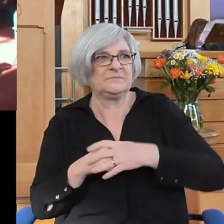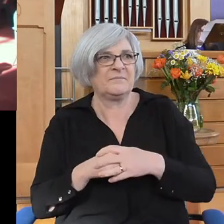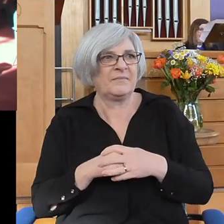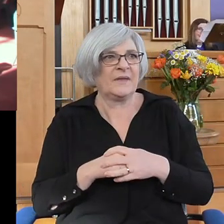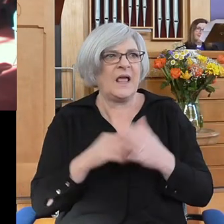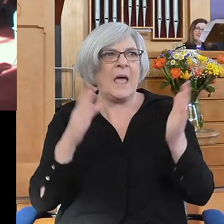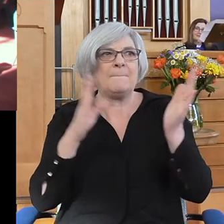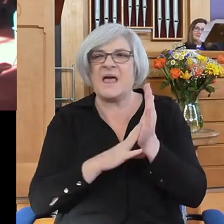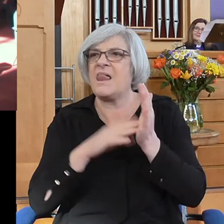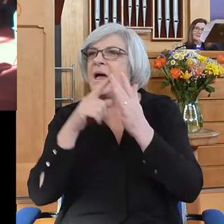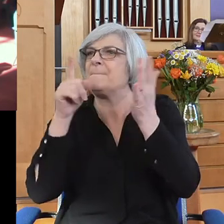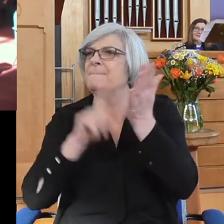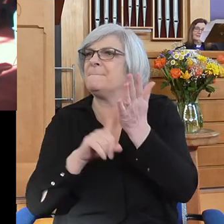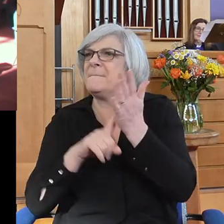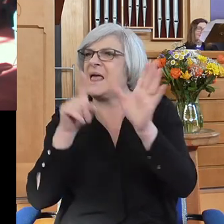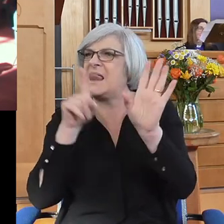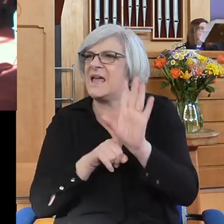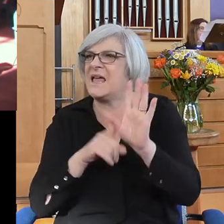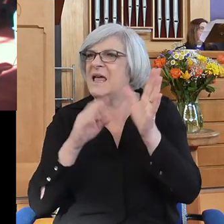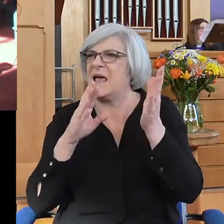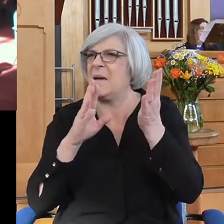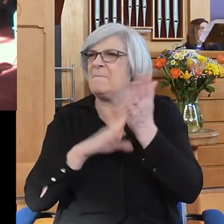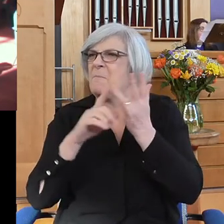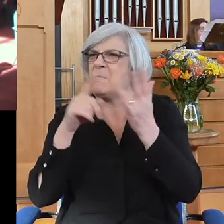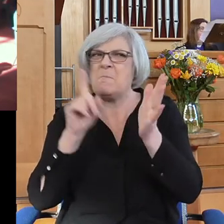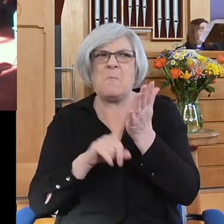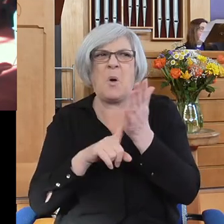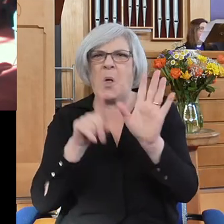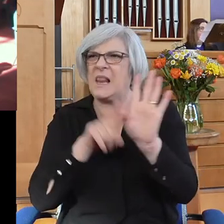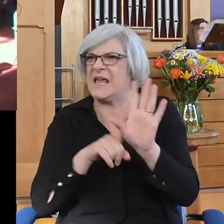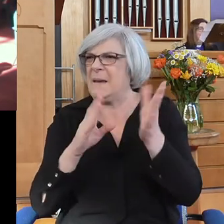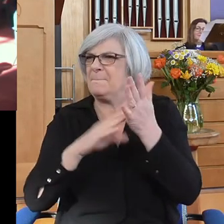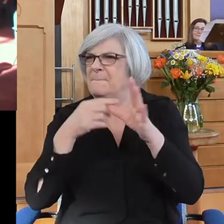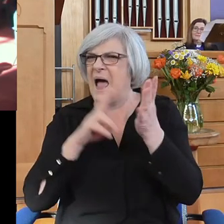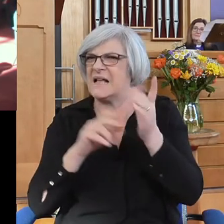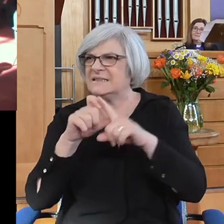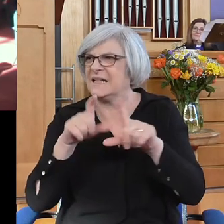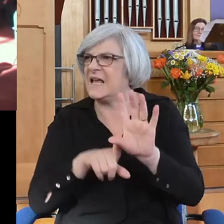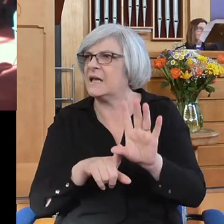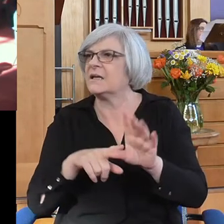Millie Molly Mandy. Oh yeah, Millie Molly Mandy, I remember that well.